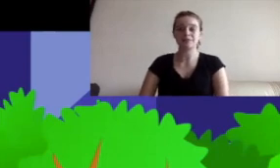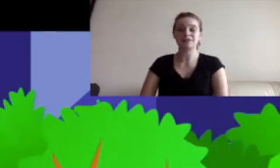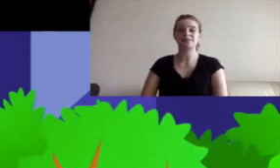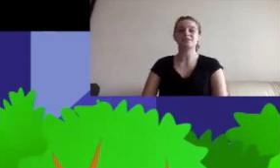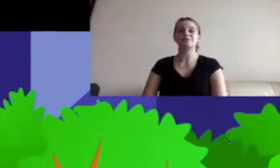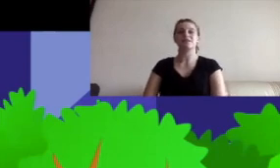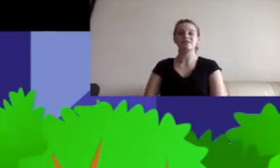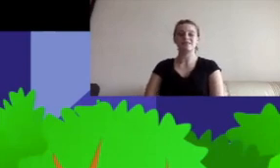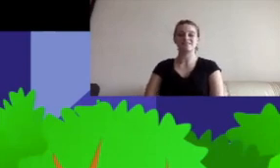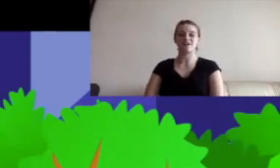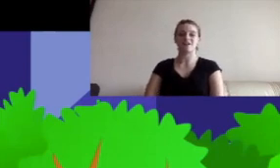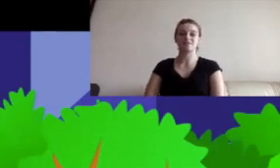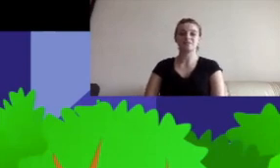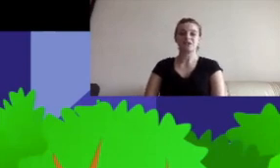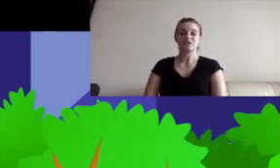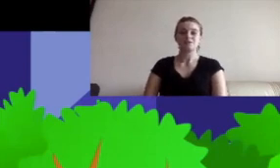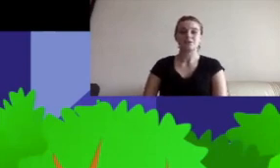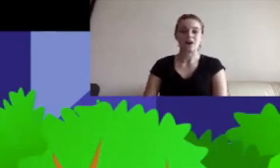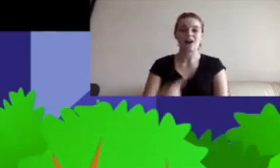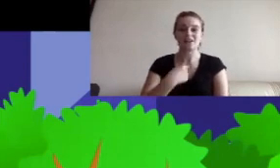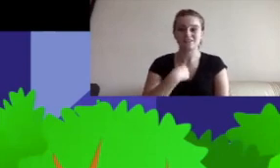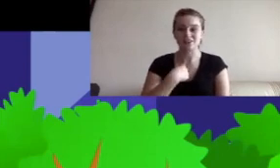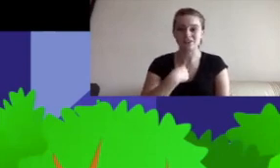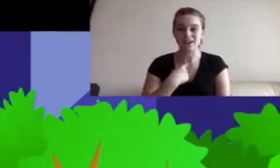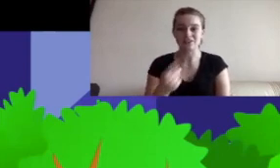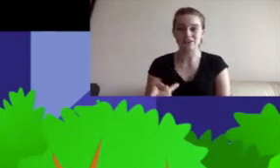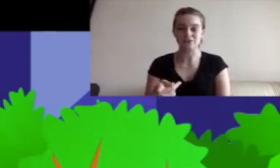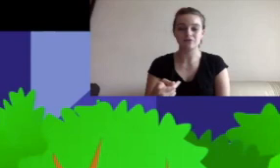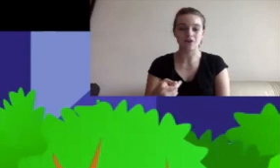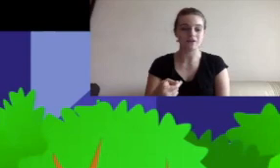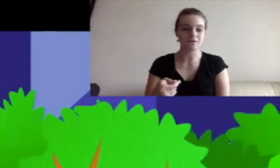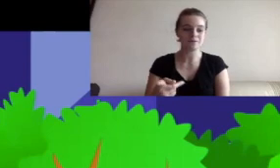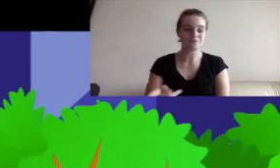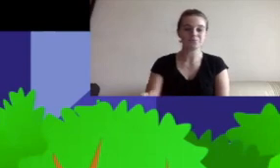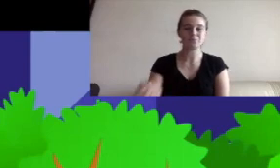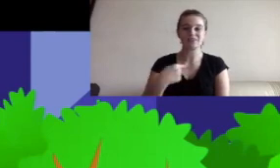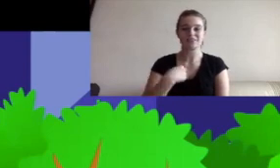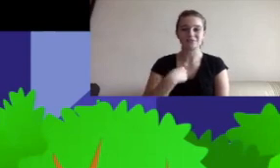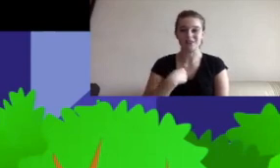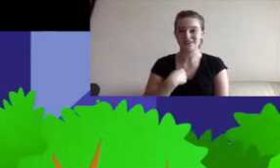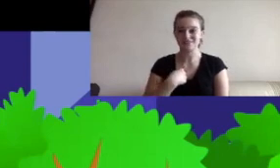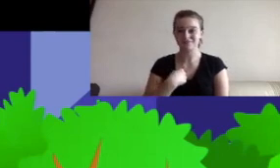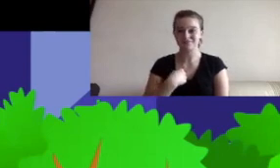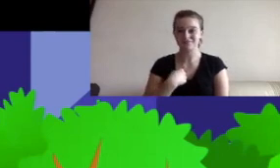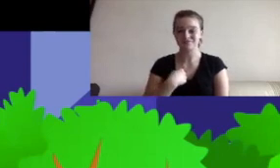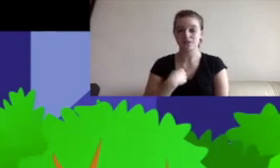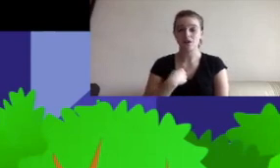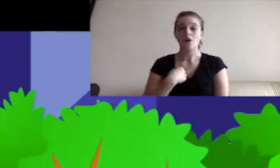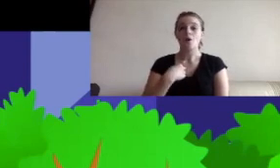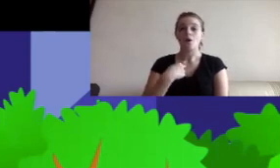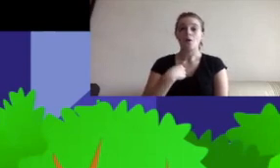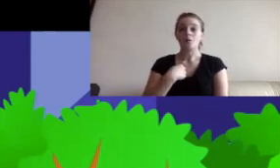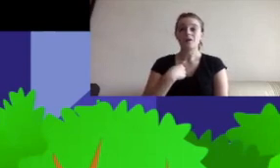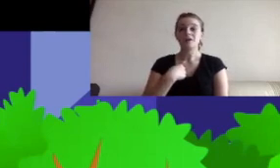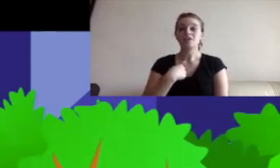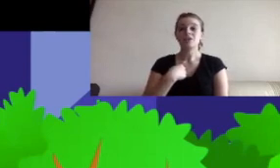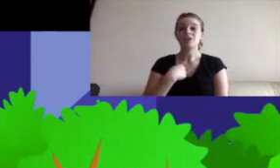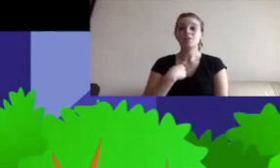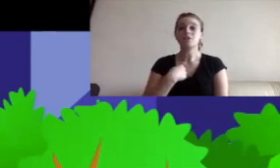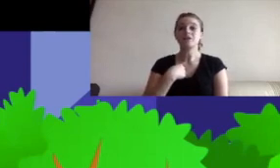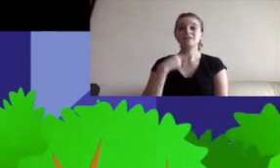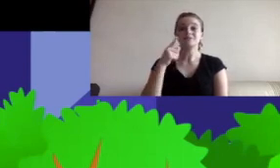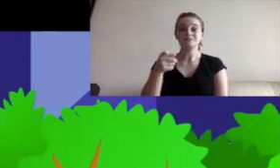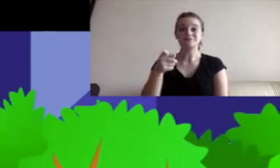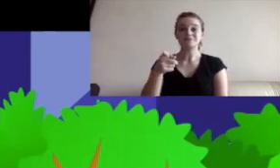happens with this song so I start and then you follow ready oh in